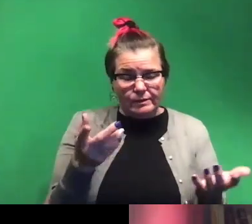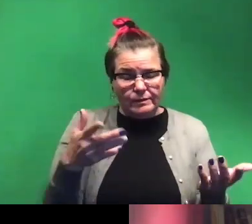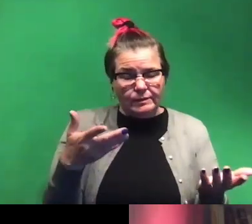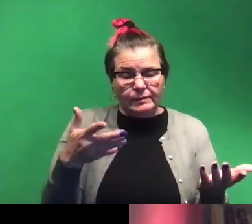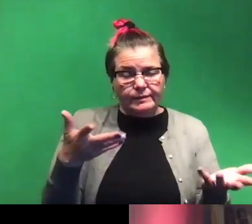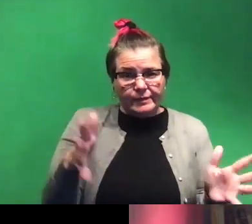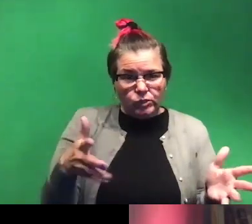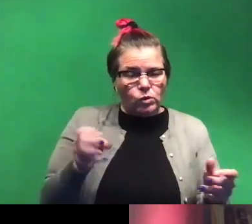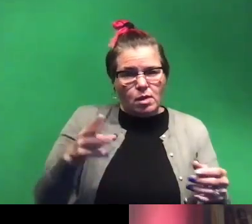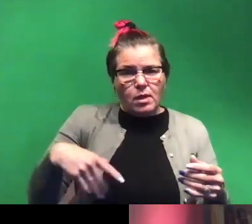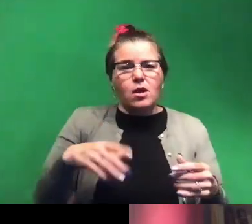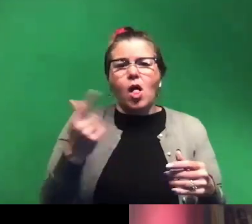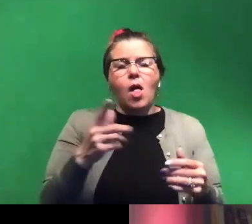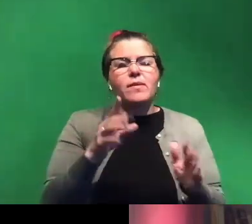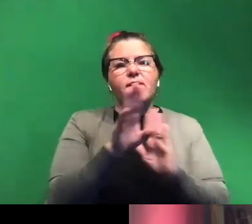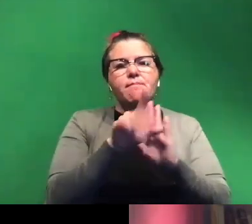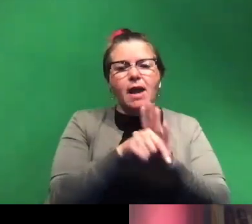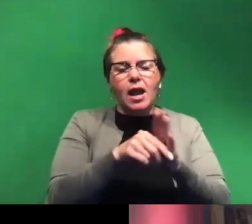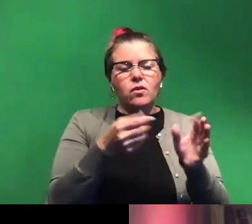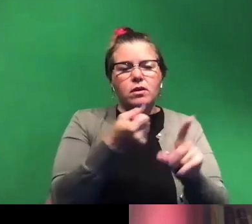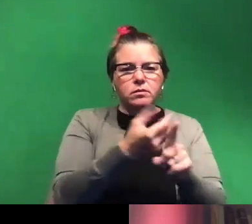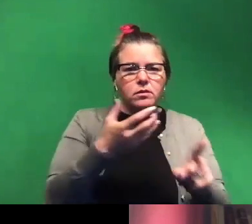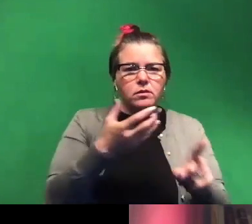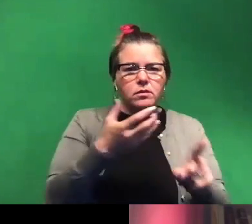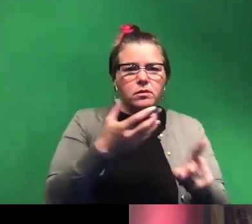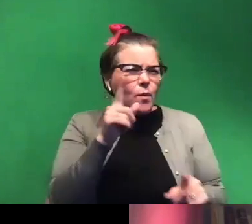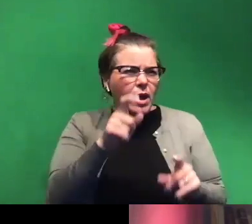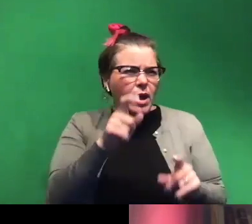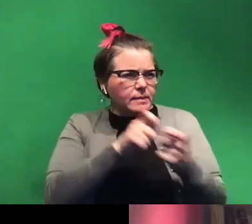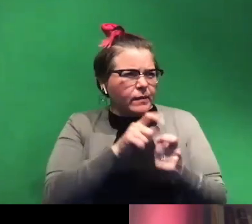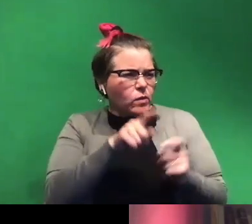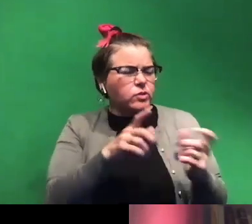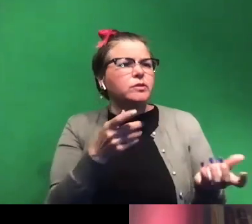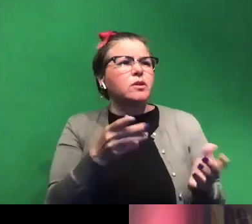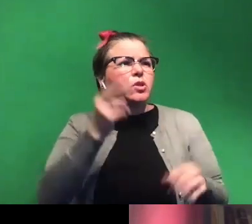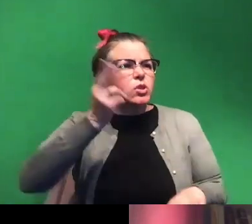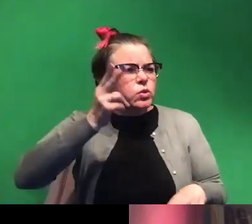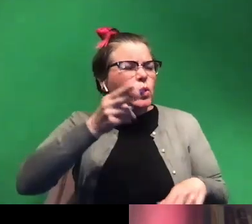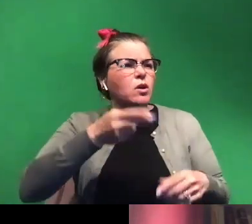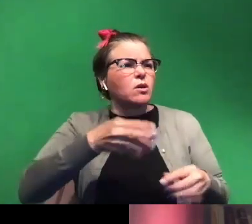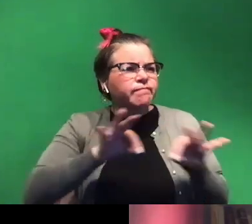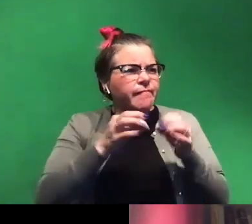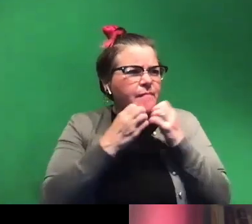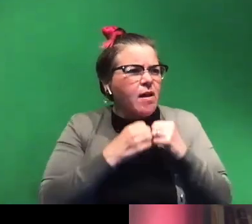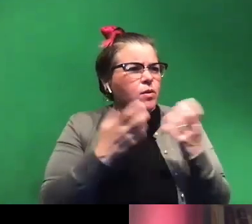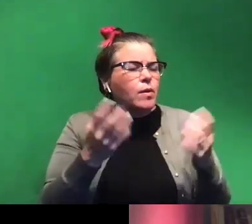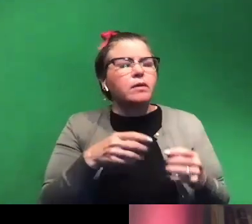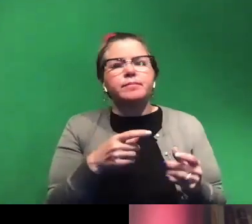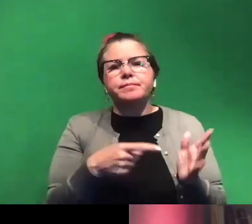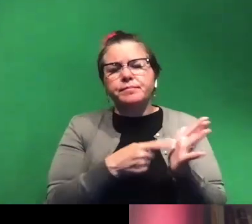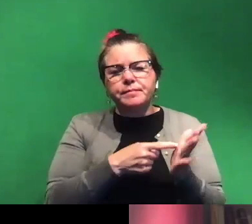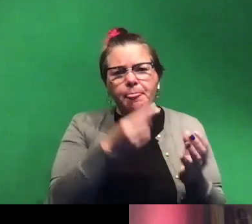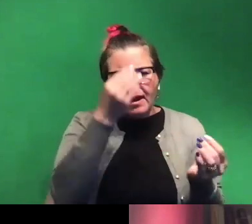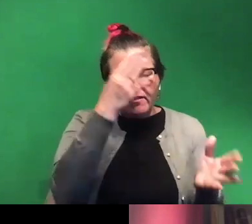know that there's always like a background section. It's like, this is why we're asking this question and this is the historical value of it. And sometimes the information in